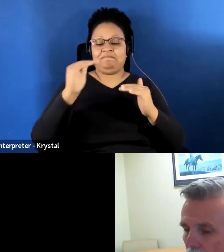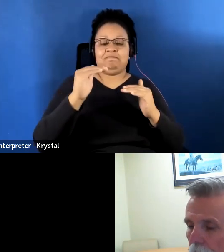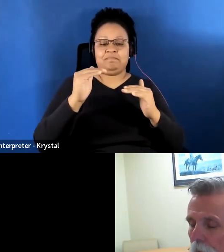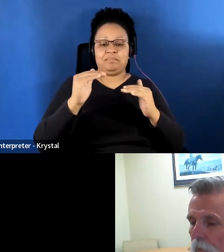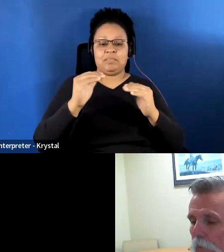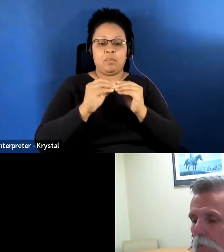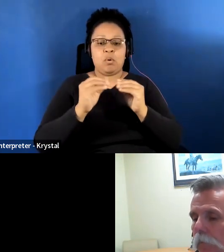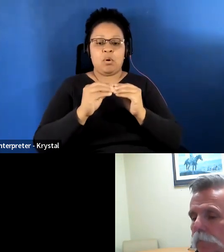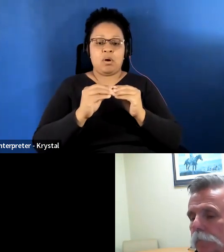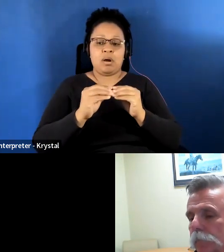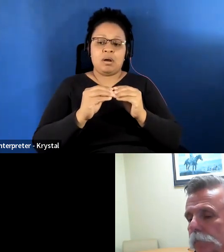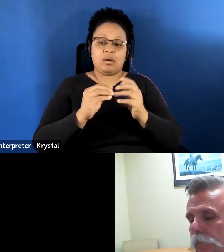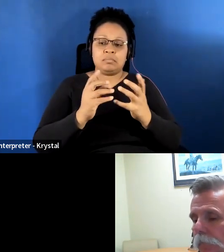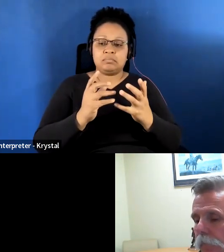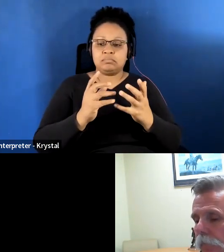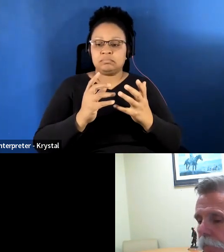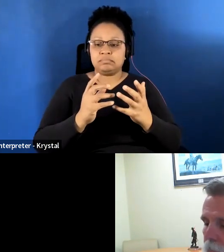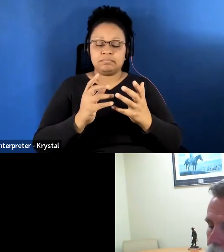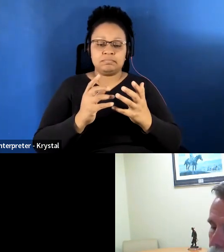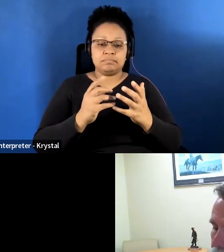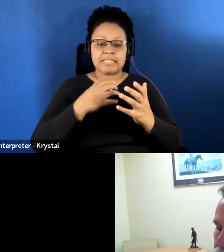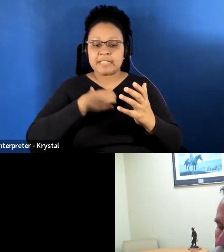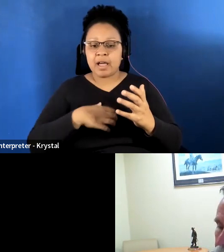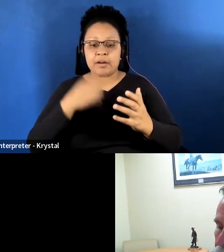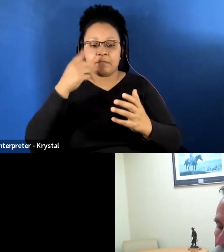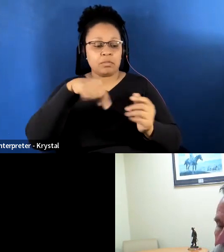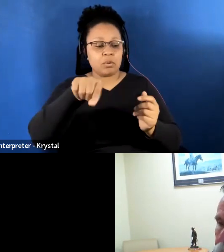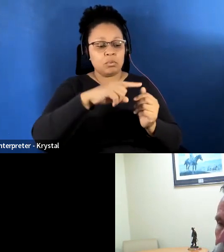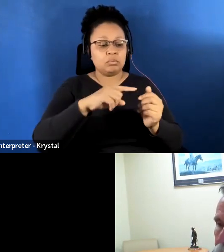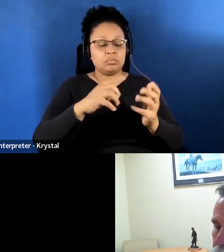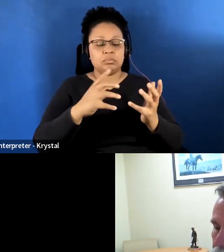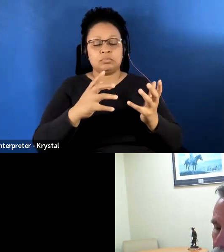more appealing to job seekers.